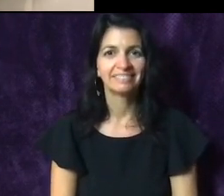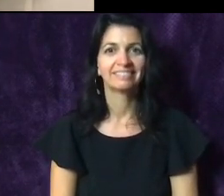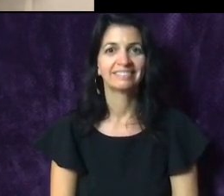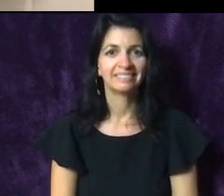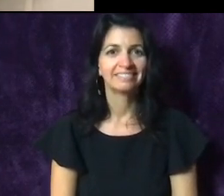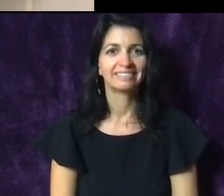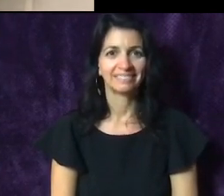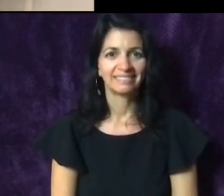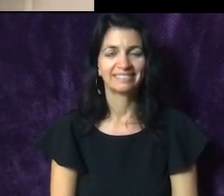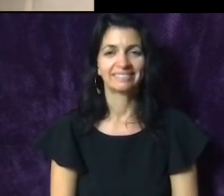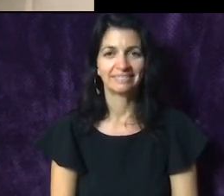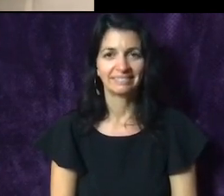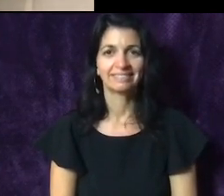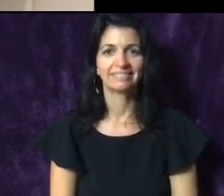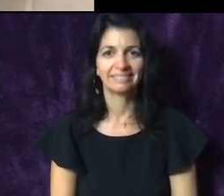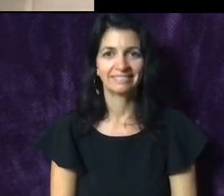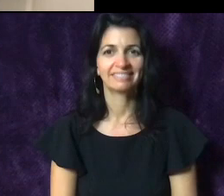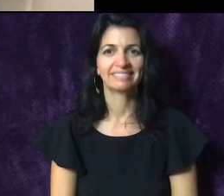Repeat.